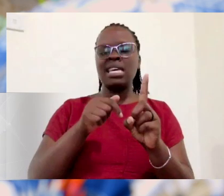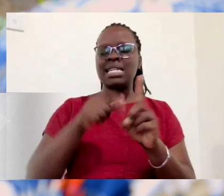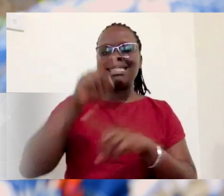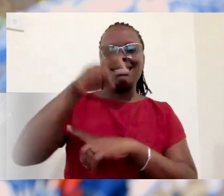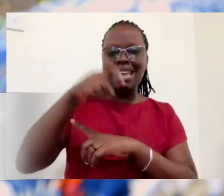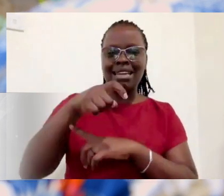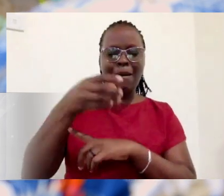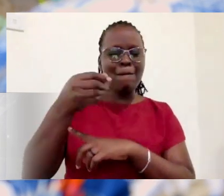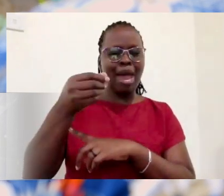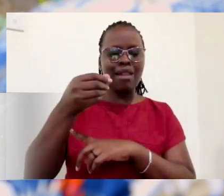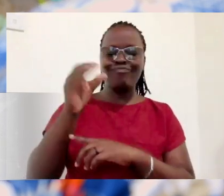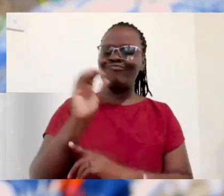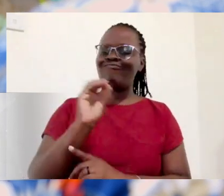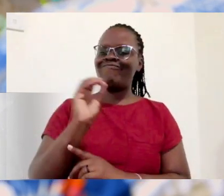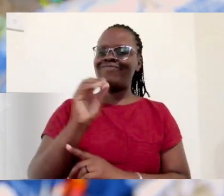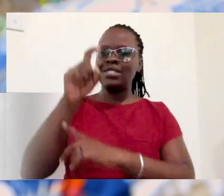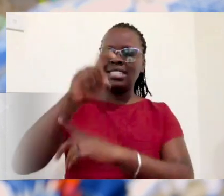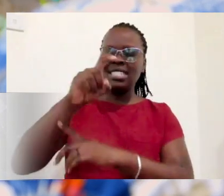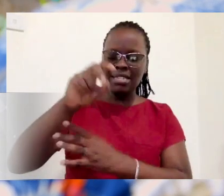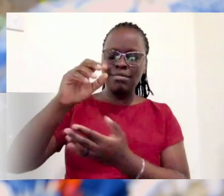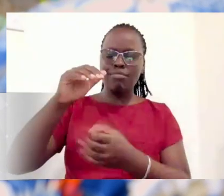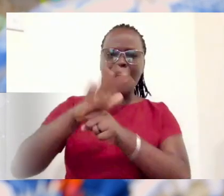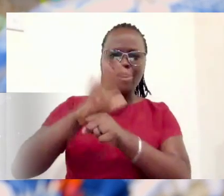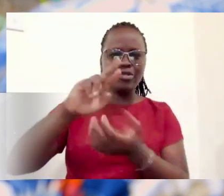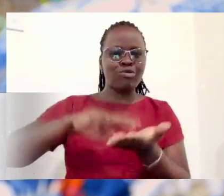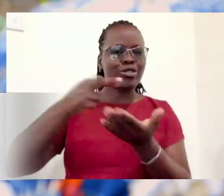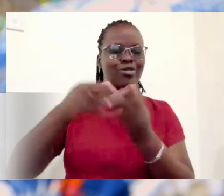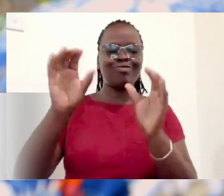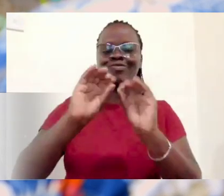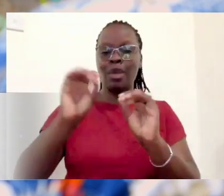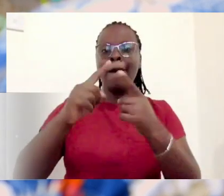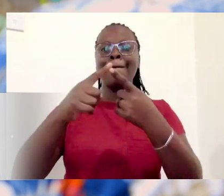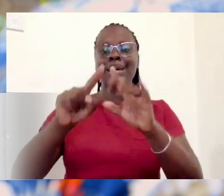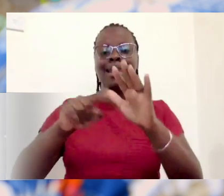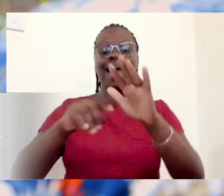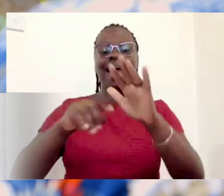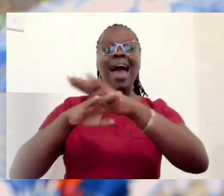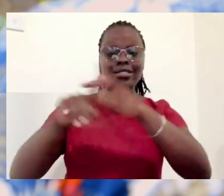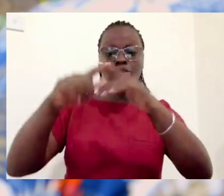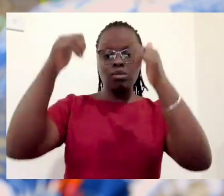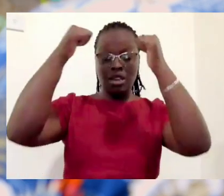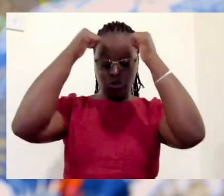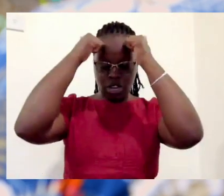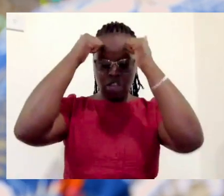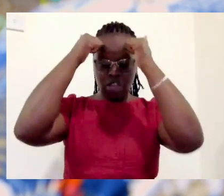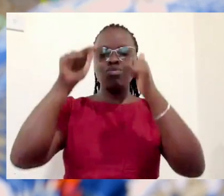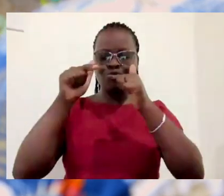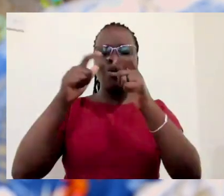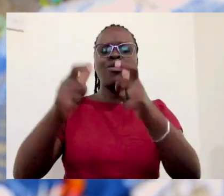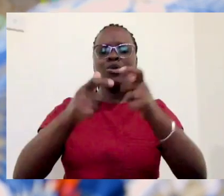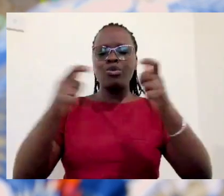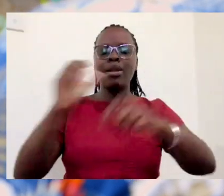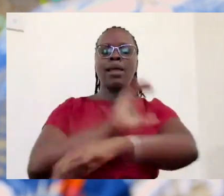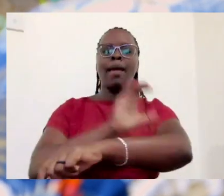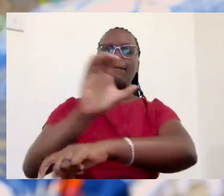impact doesn't need a lot of resources, and access to education is the biggest empowerment that you can give to